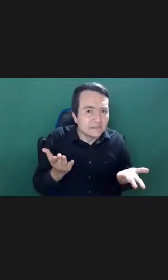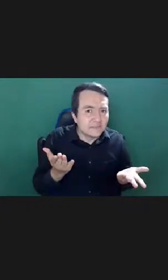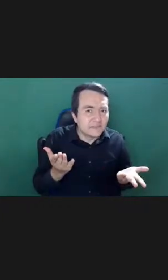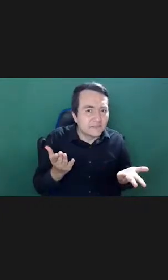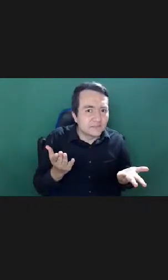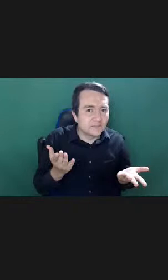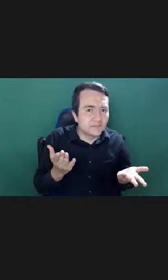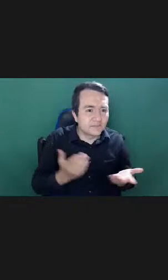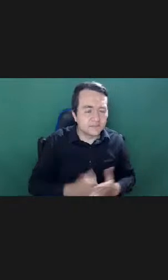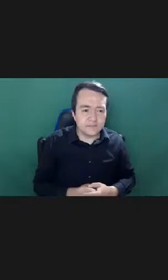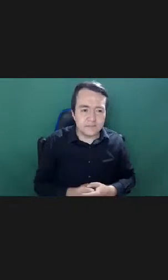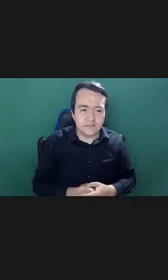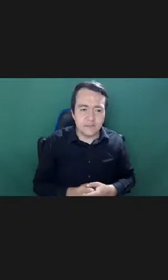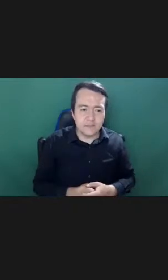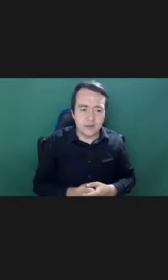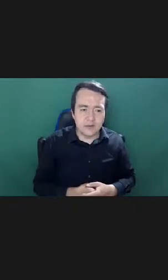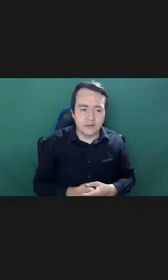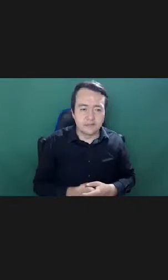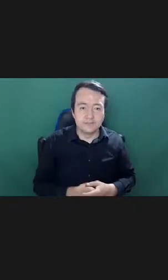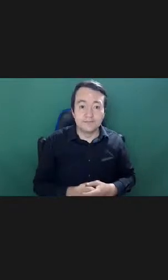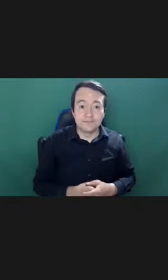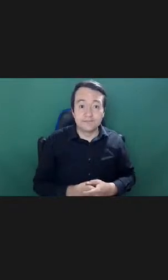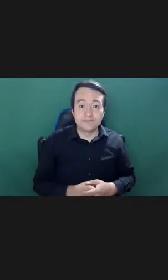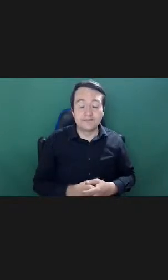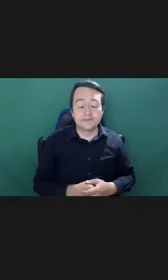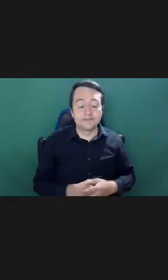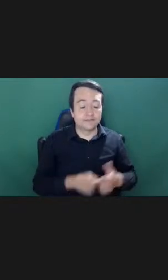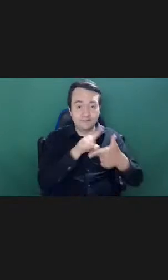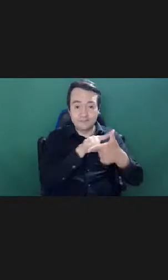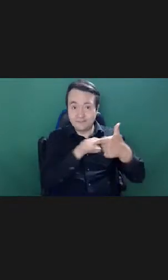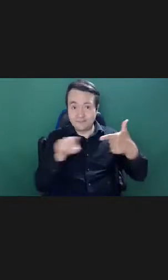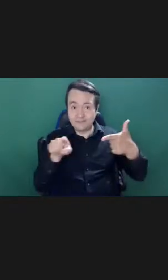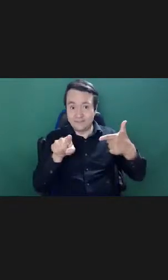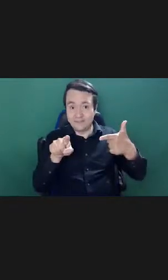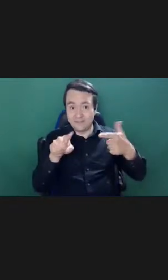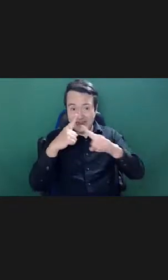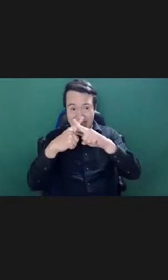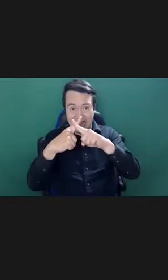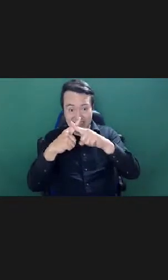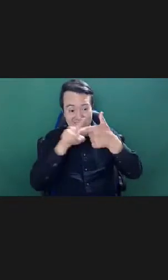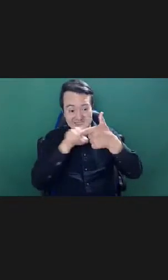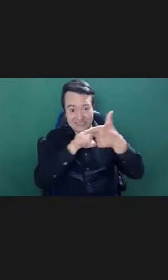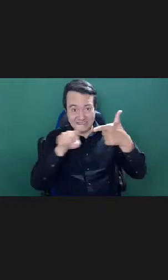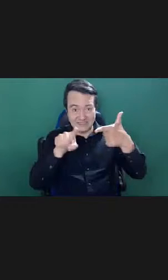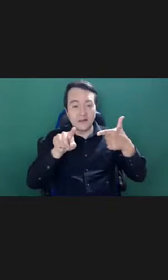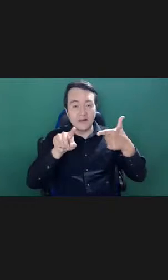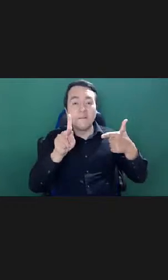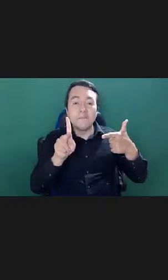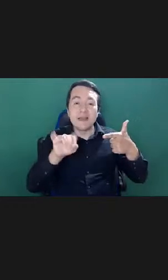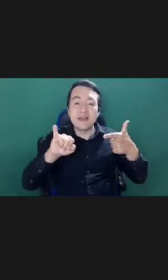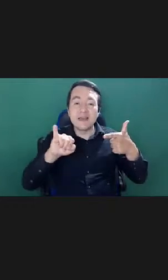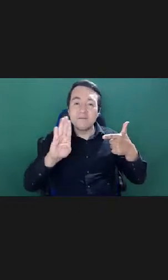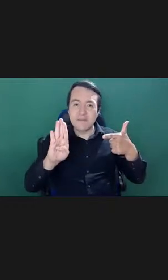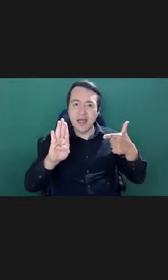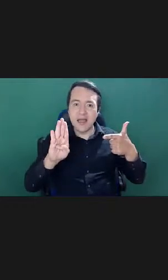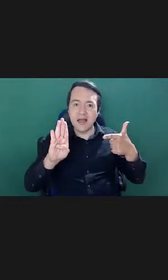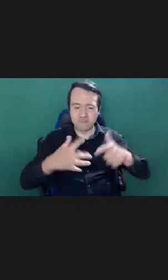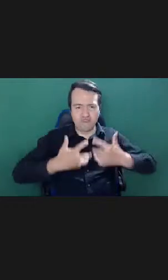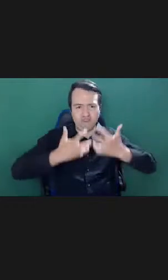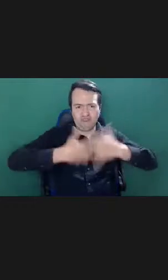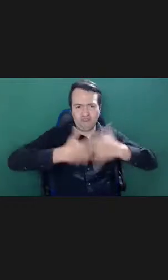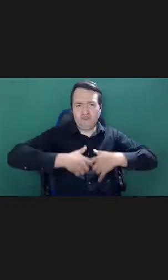the gross domestic product, as a proxy for a country's productivity and income